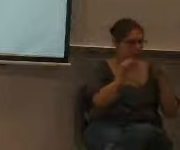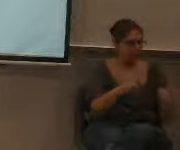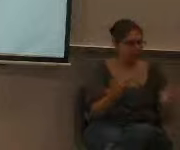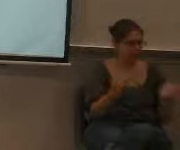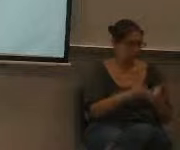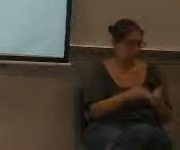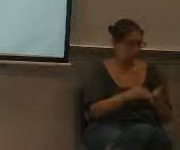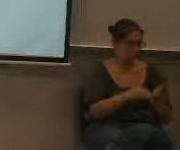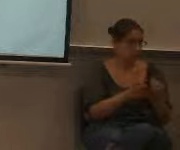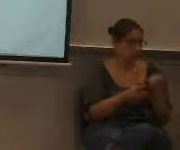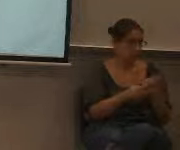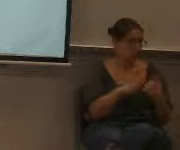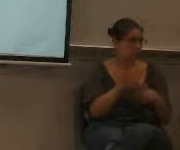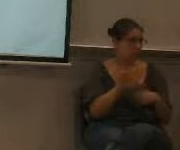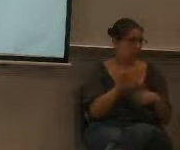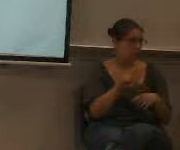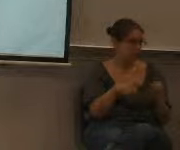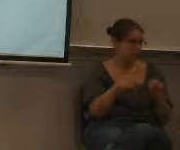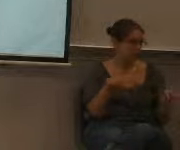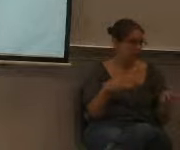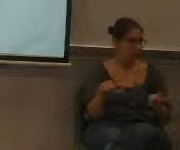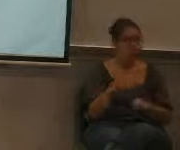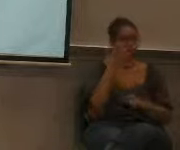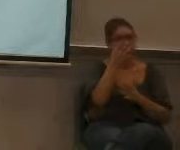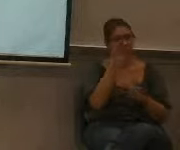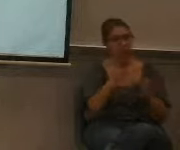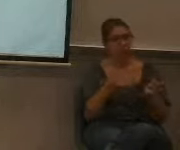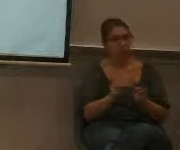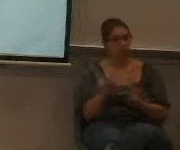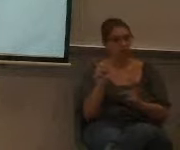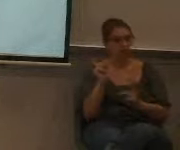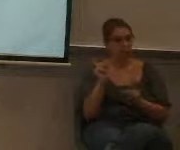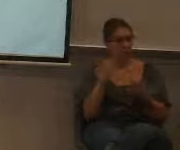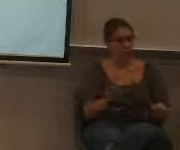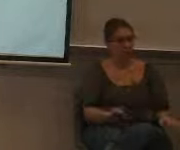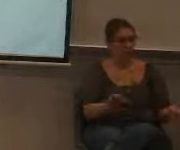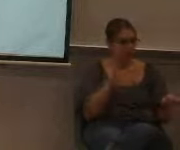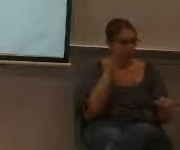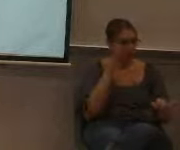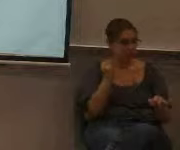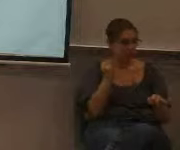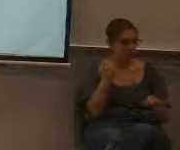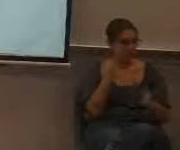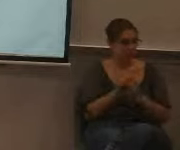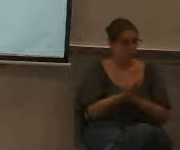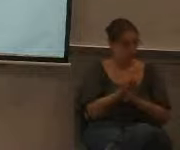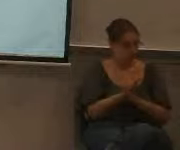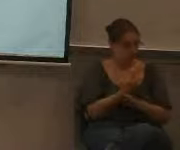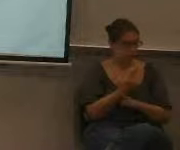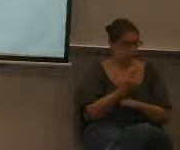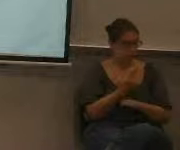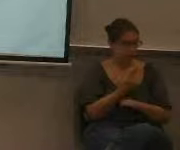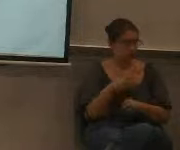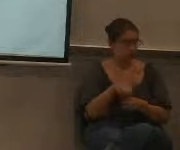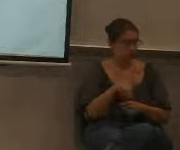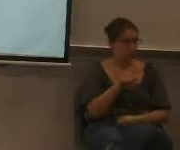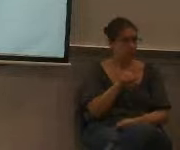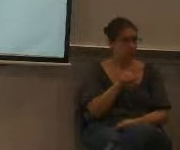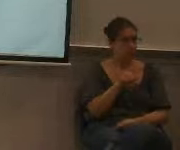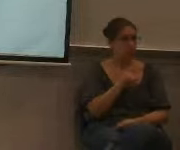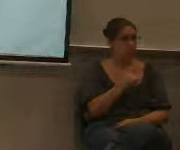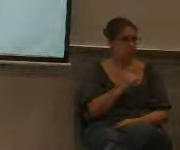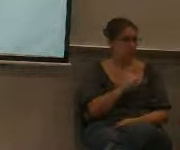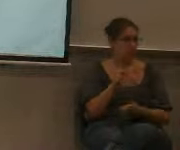conserve biodiversity. Another interesting place where this has been taken advantage of by organisms is in the Amazon